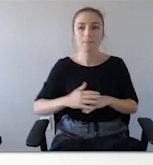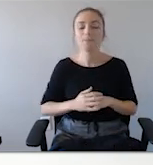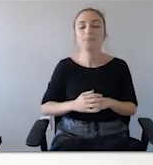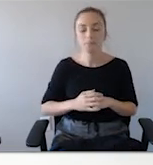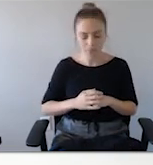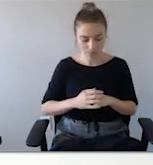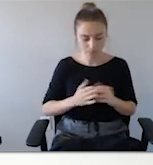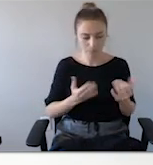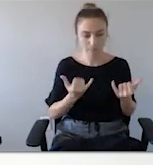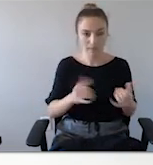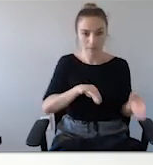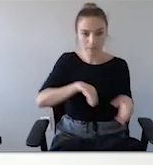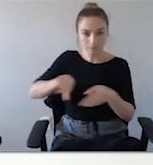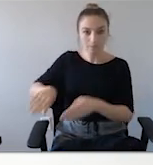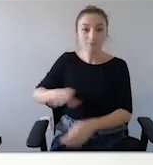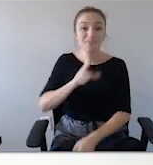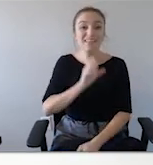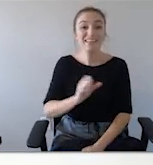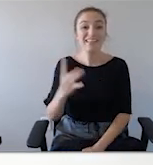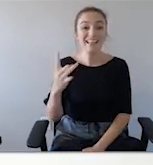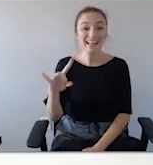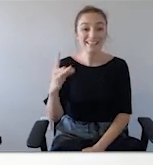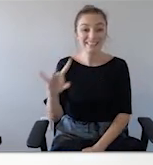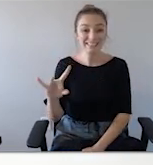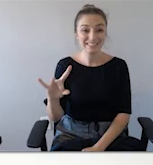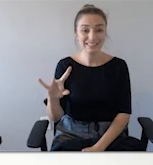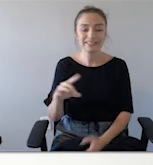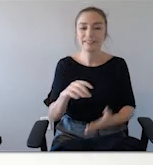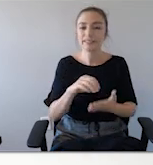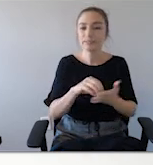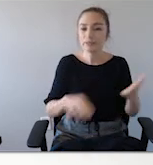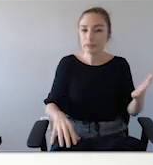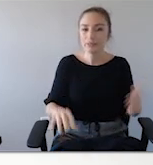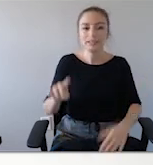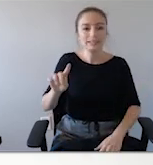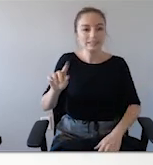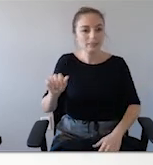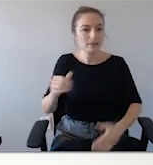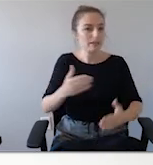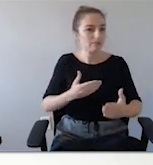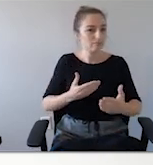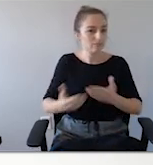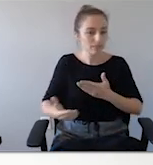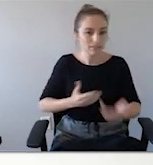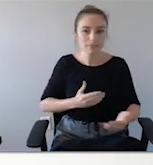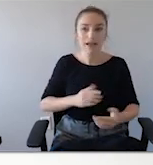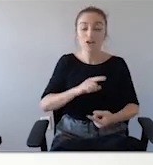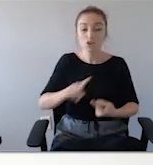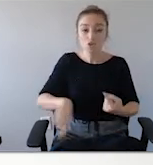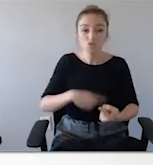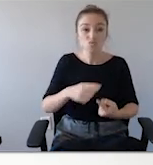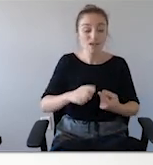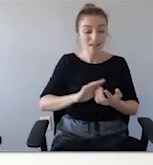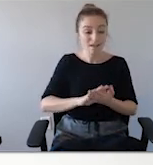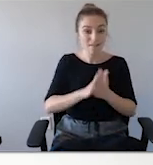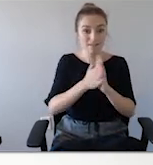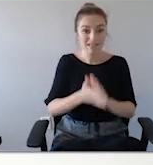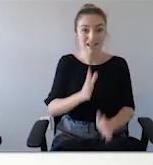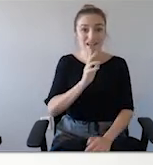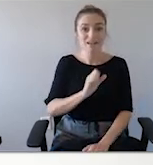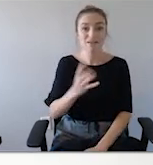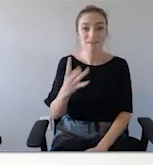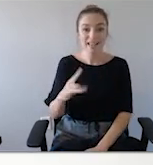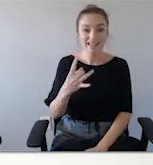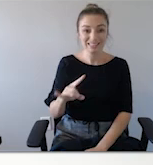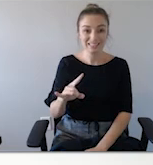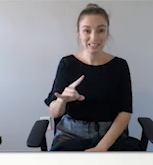any of that, when they turn 18, unless you have transferred their rights, they consume all